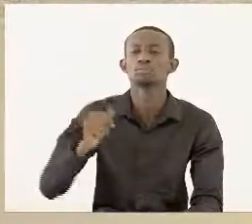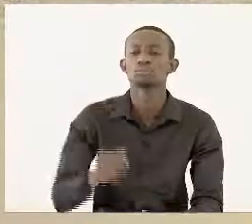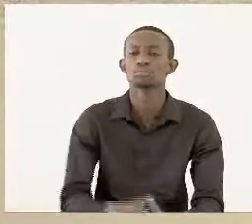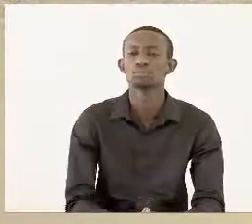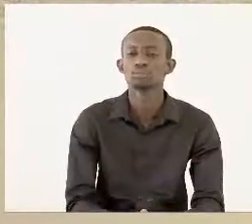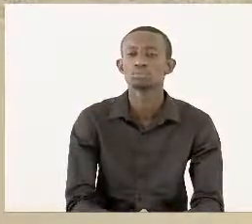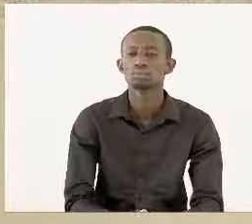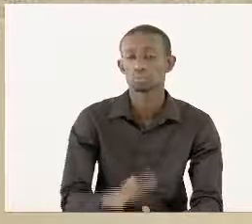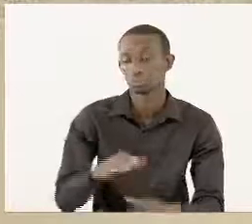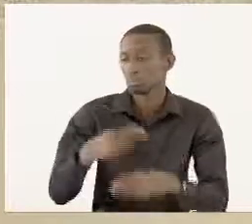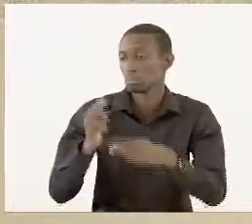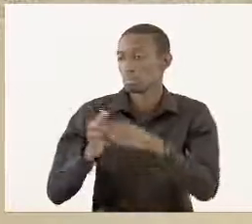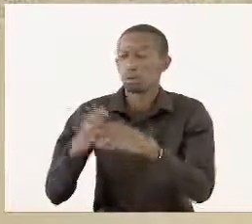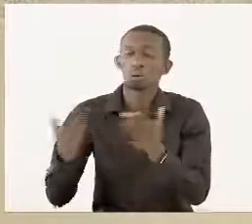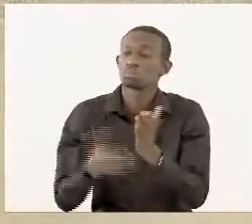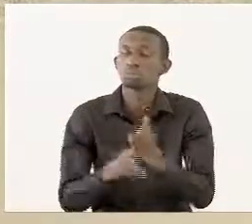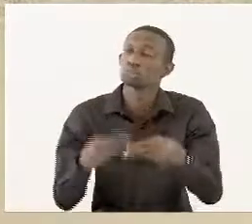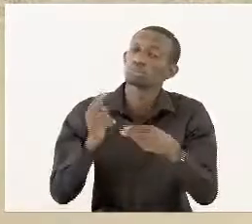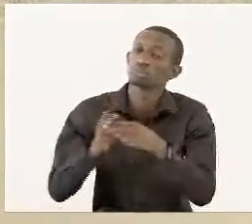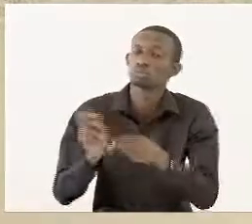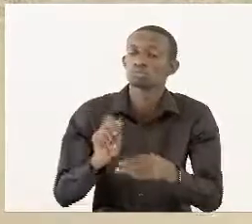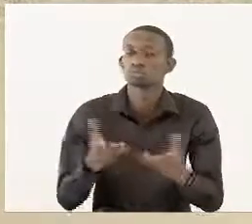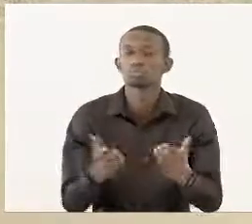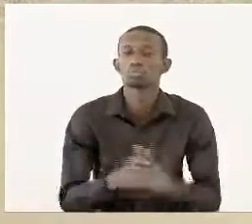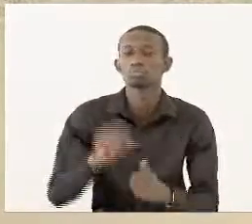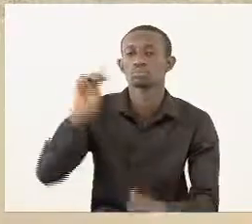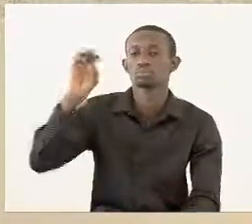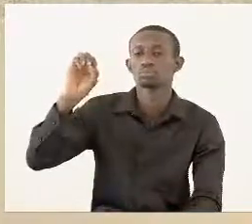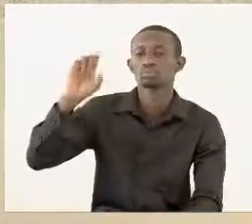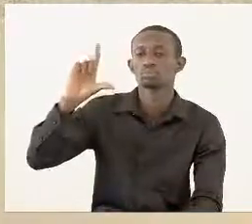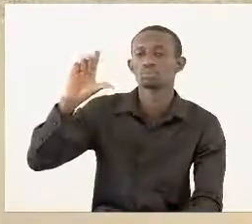hydroxide. Let me tell you the name. There is no problem. You will write the molecular formula, and